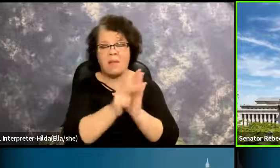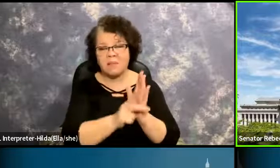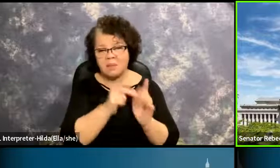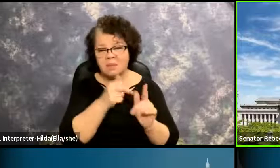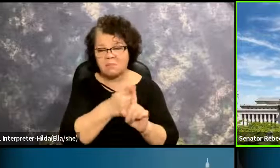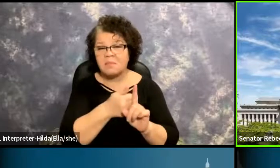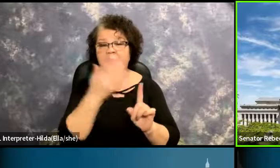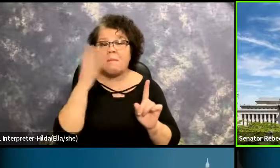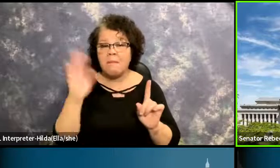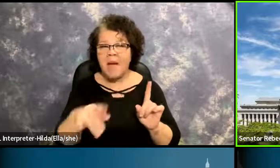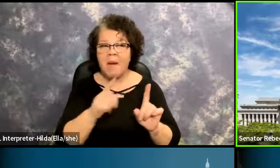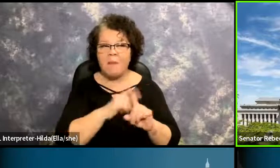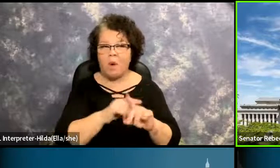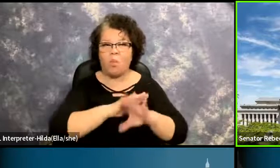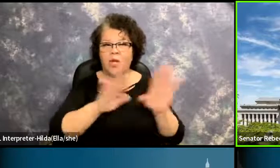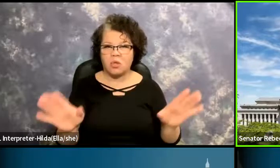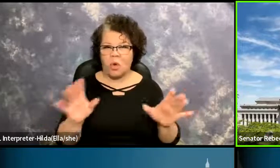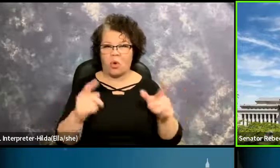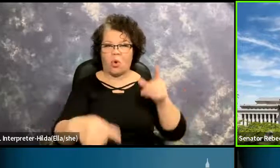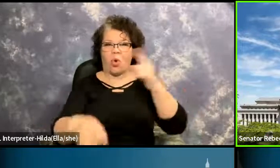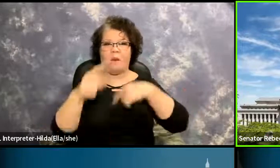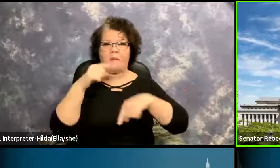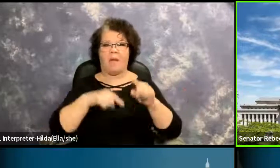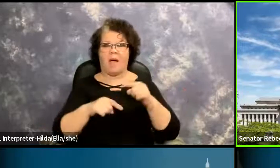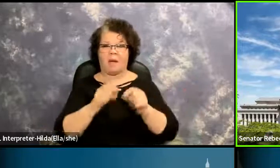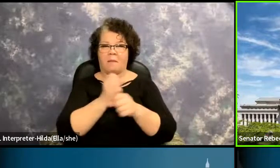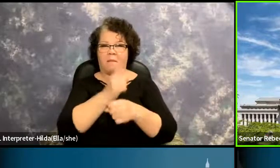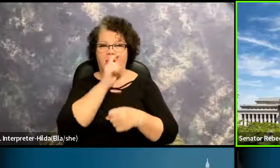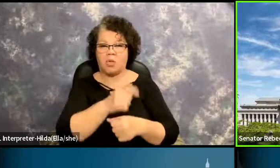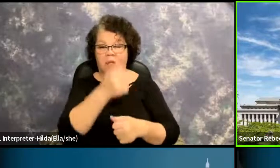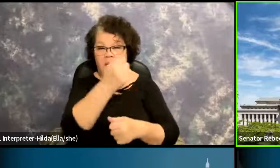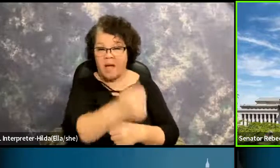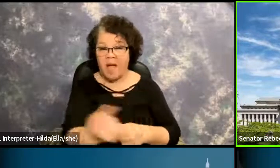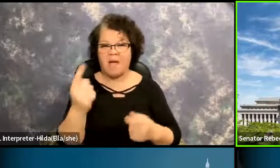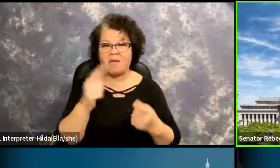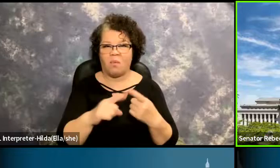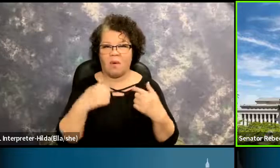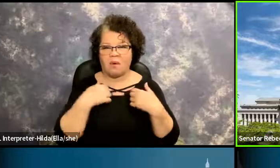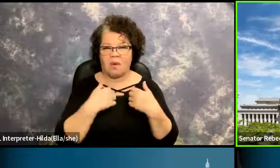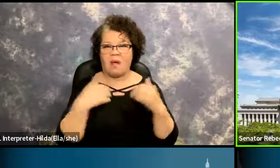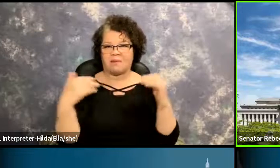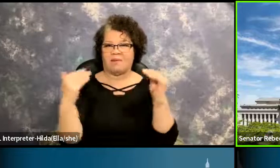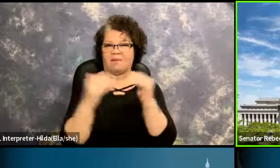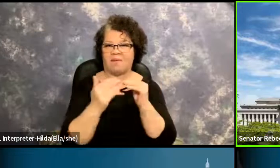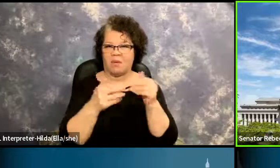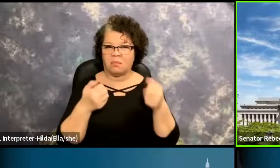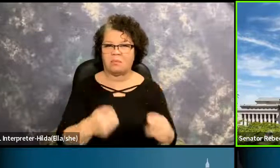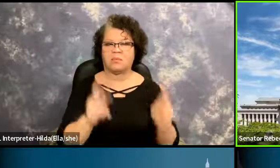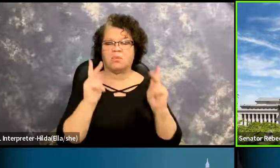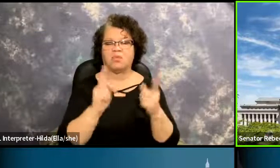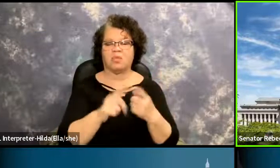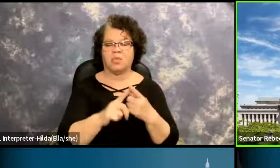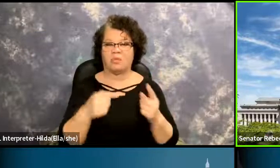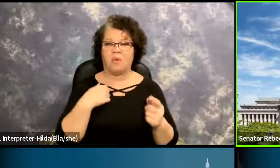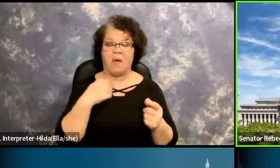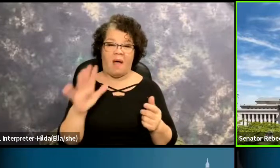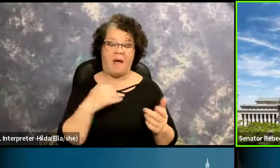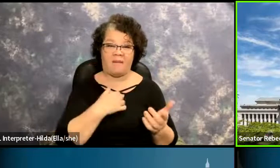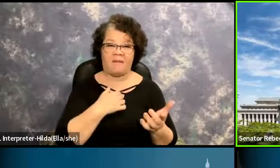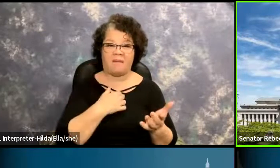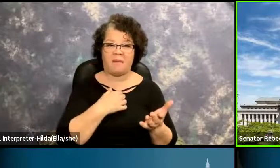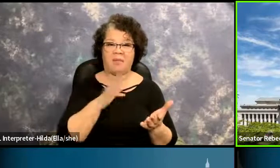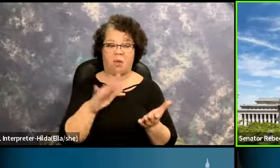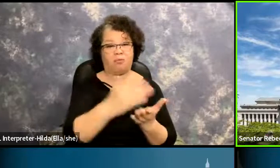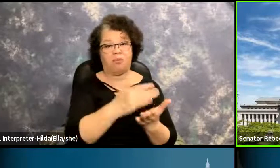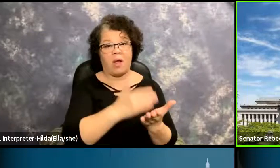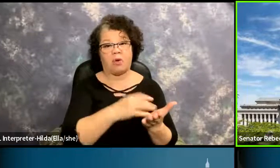don't go back and make sure that everyone gets that fair shake to actually have it apply retroactively and in a way that they